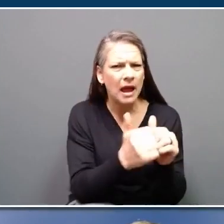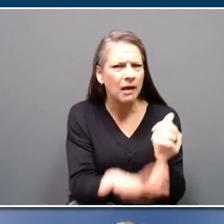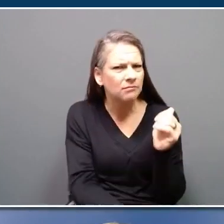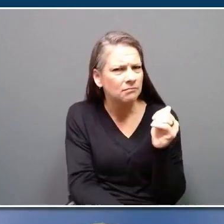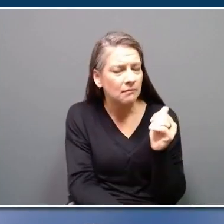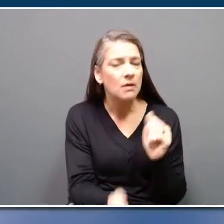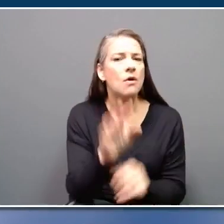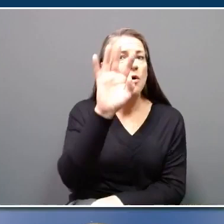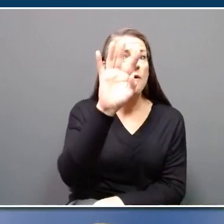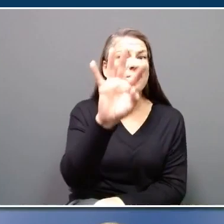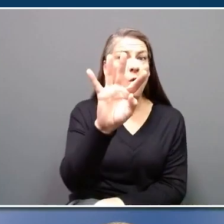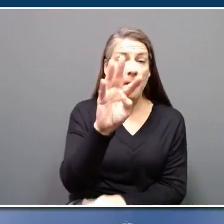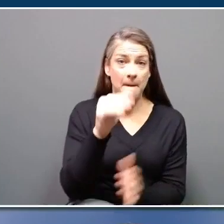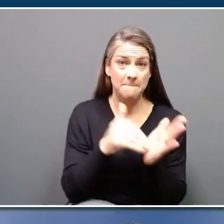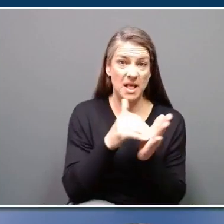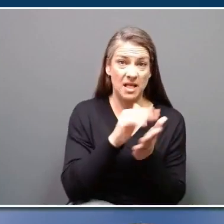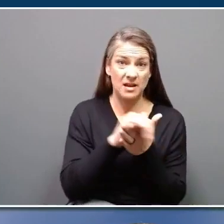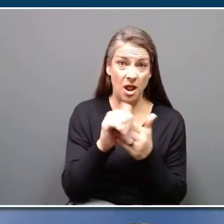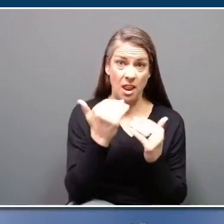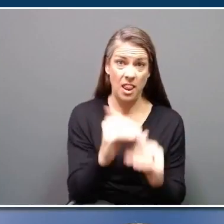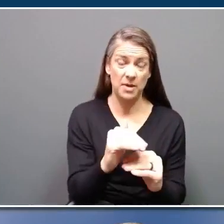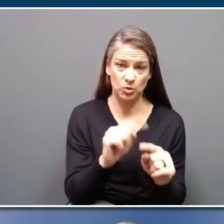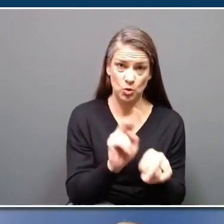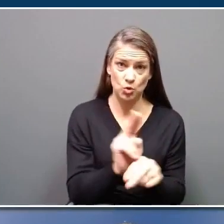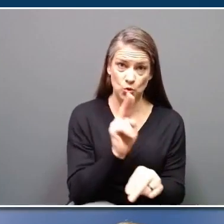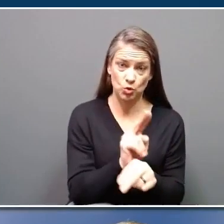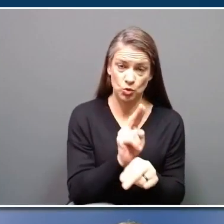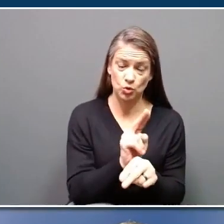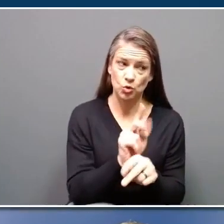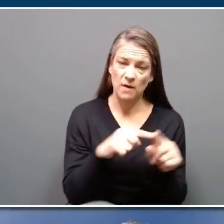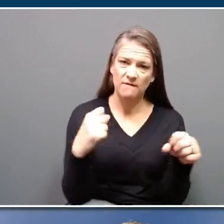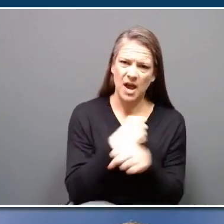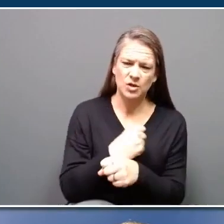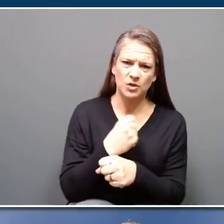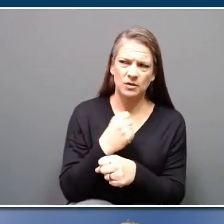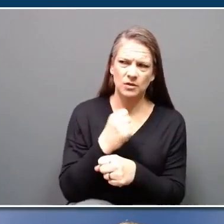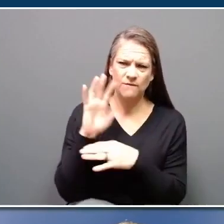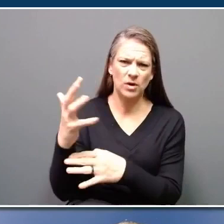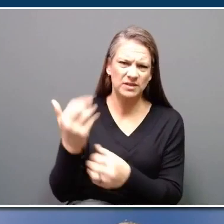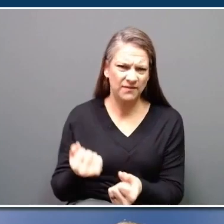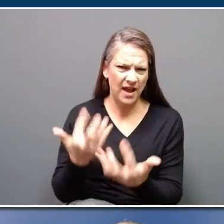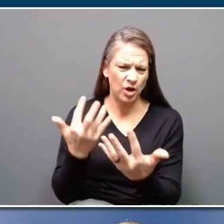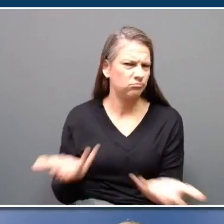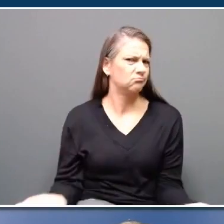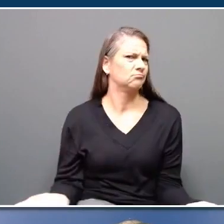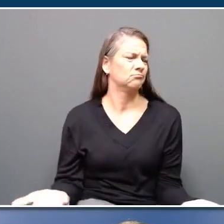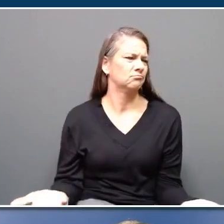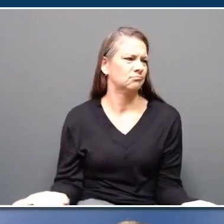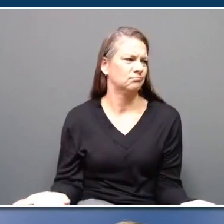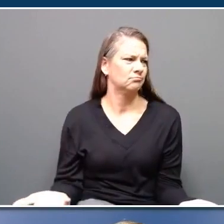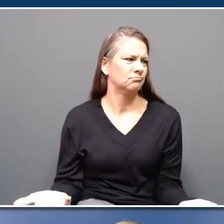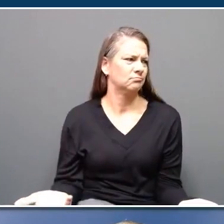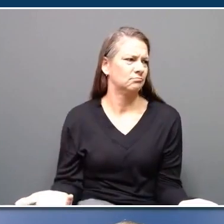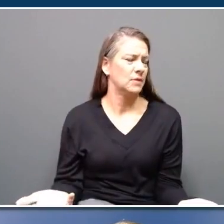limit that we're allowed to use in necessary governmental expenses to fight forest fires. So after that, I guess either we have to have a special